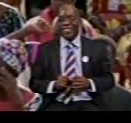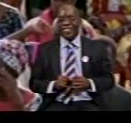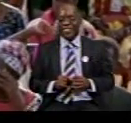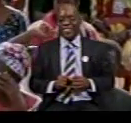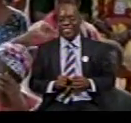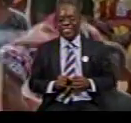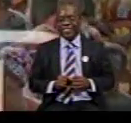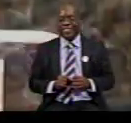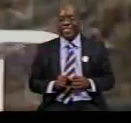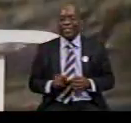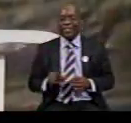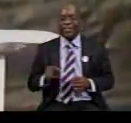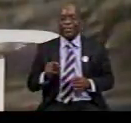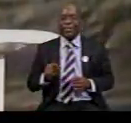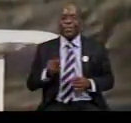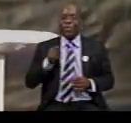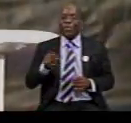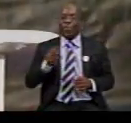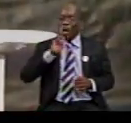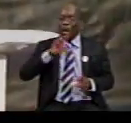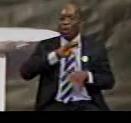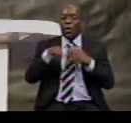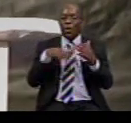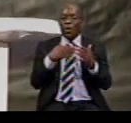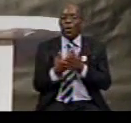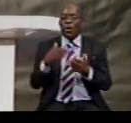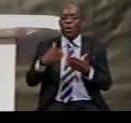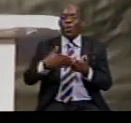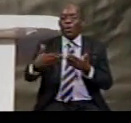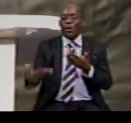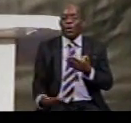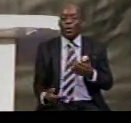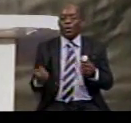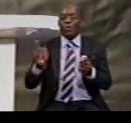Well, welcome to the third day